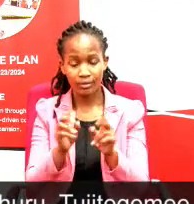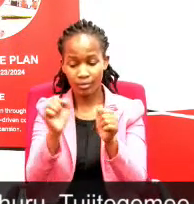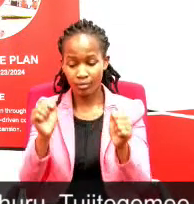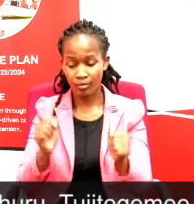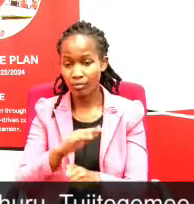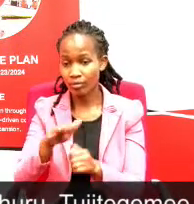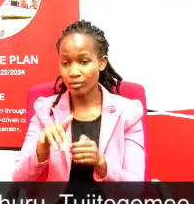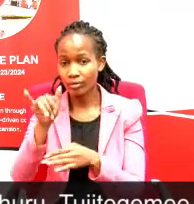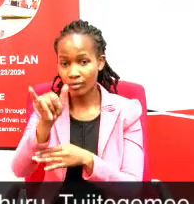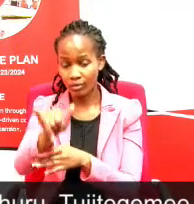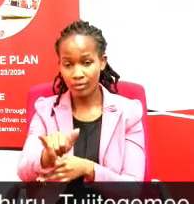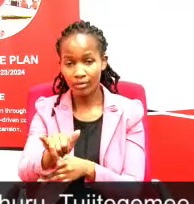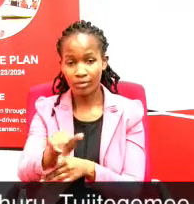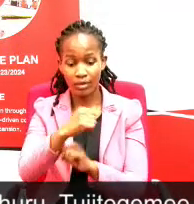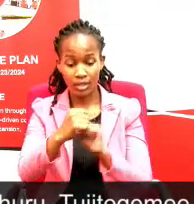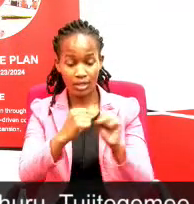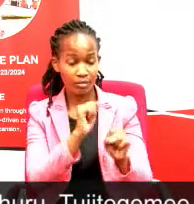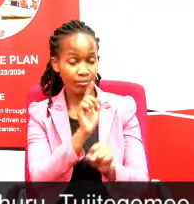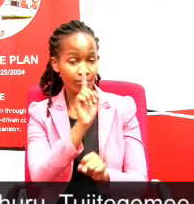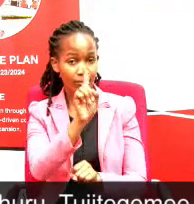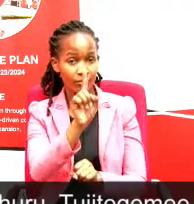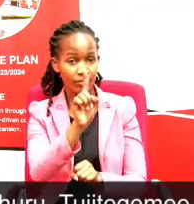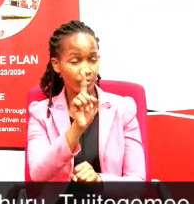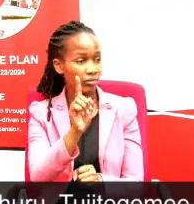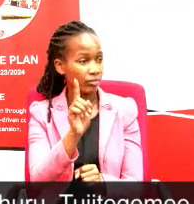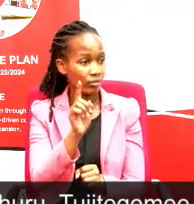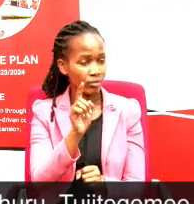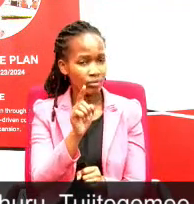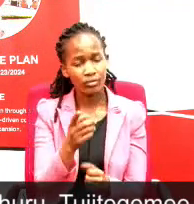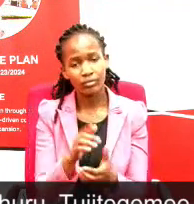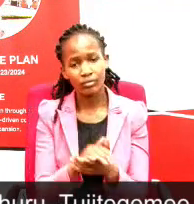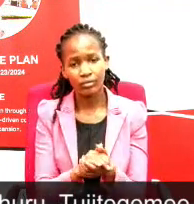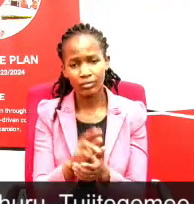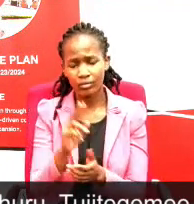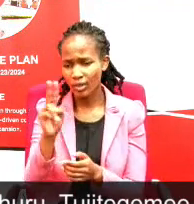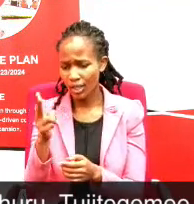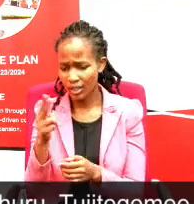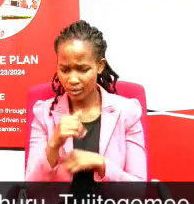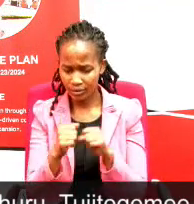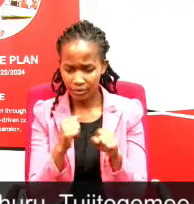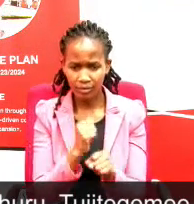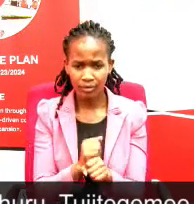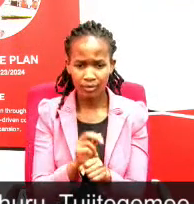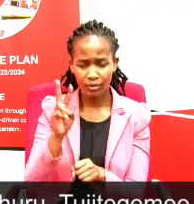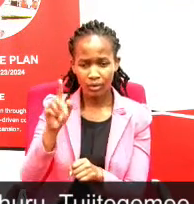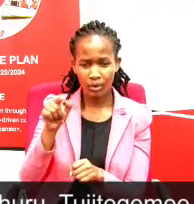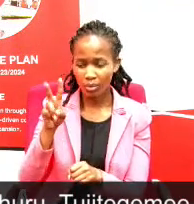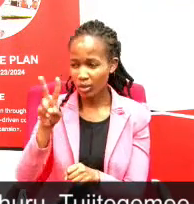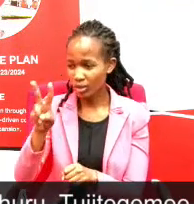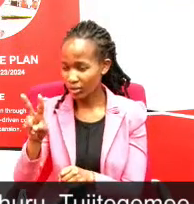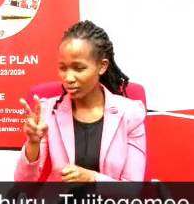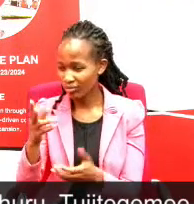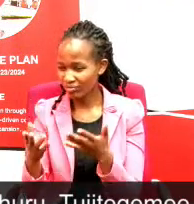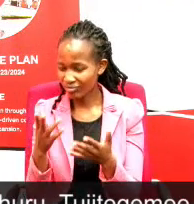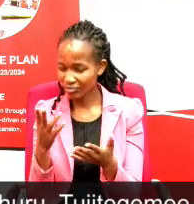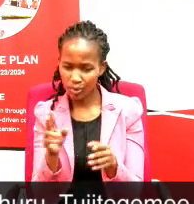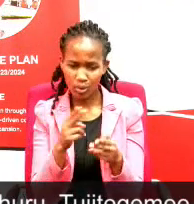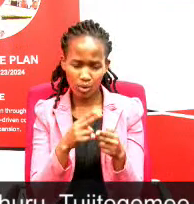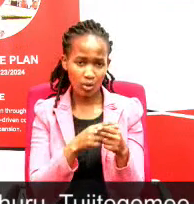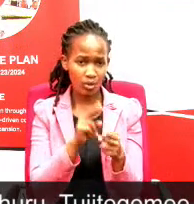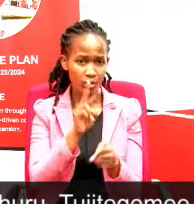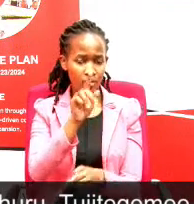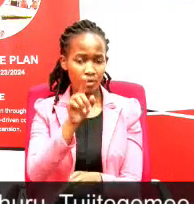So, year 1, 1.88, second year, 2.2, almost 2.3,